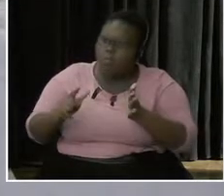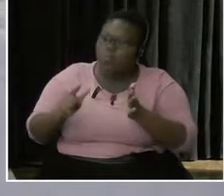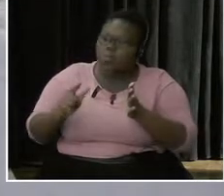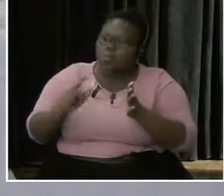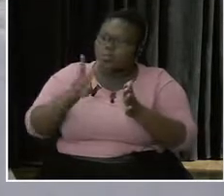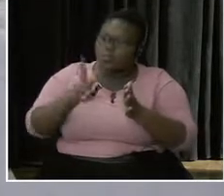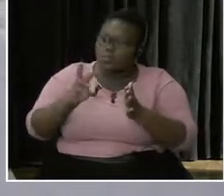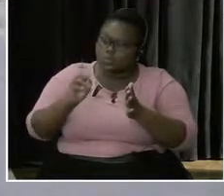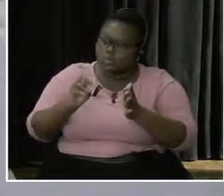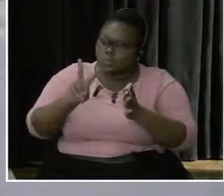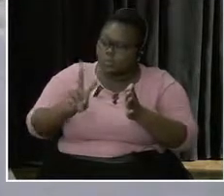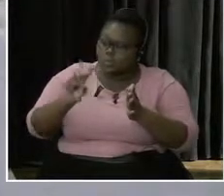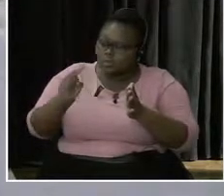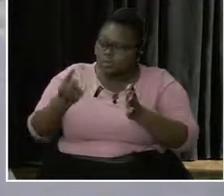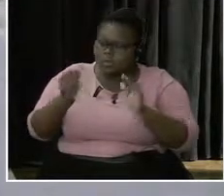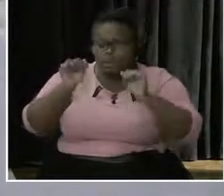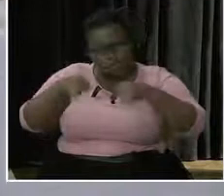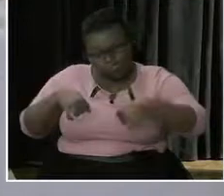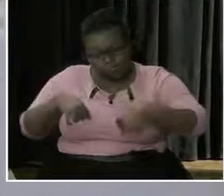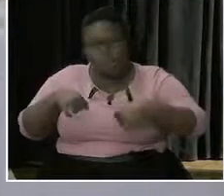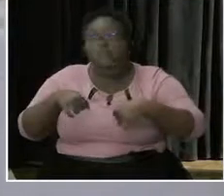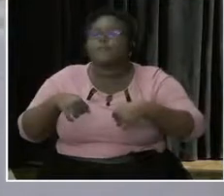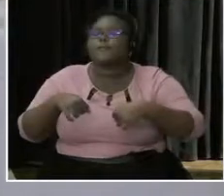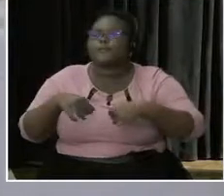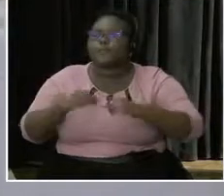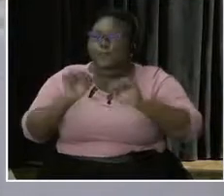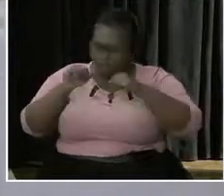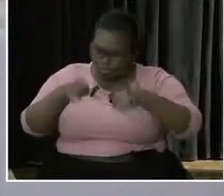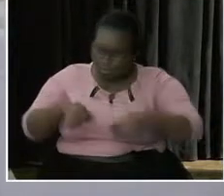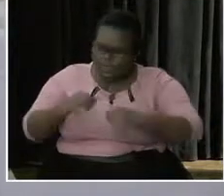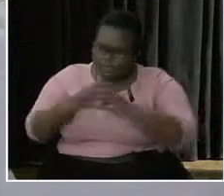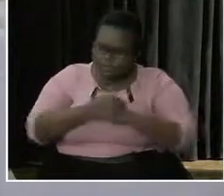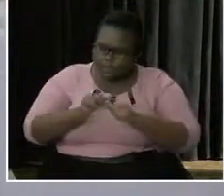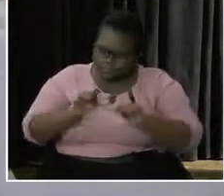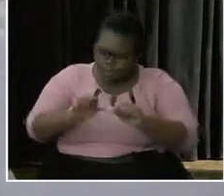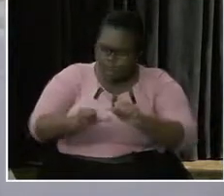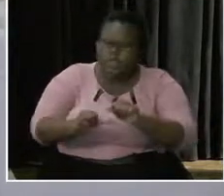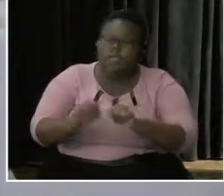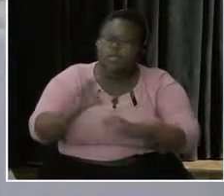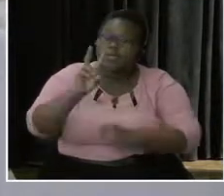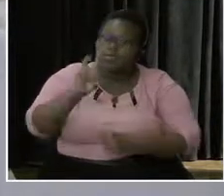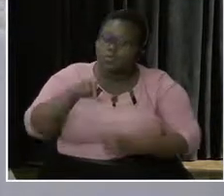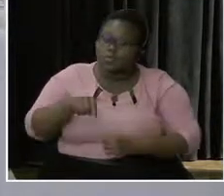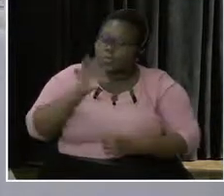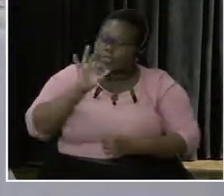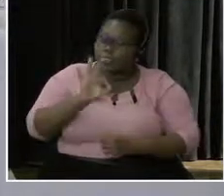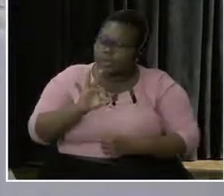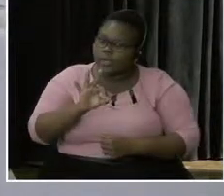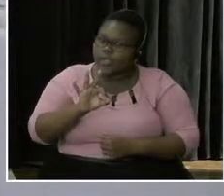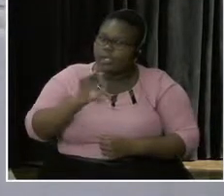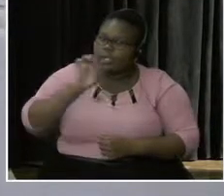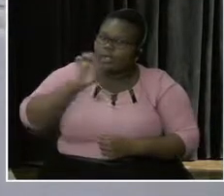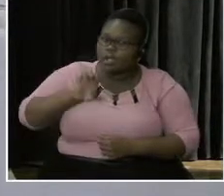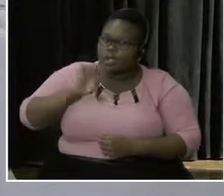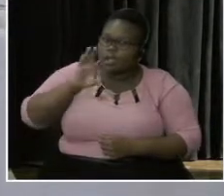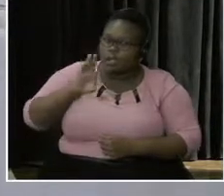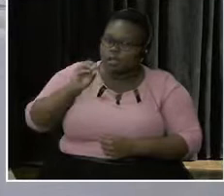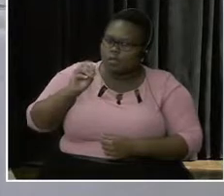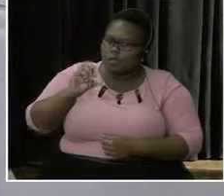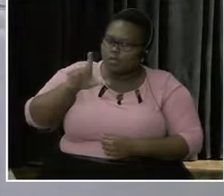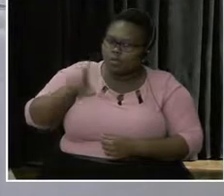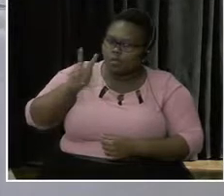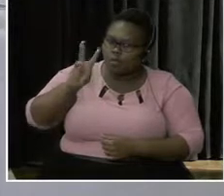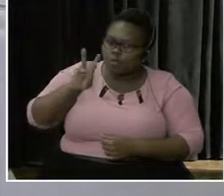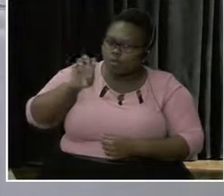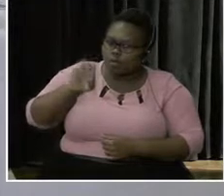agreed? Agreed. The recommendation is carried. Item 2.3, following informal trade